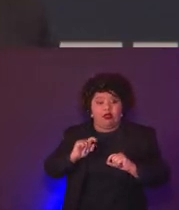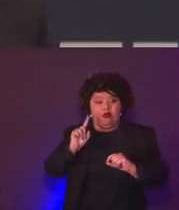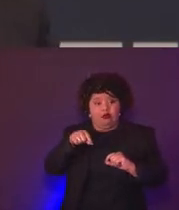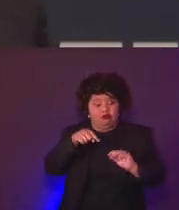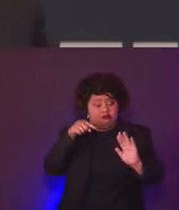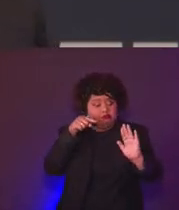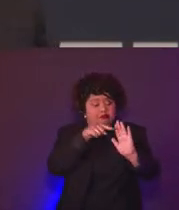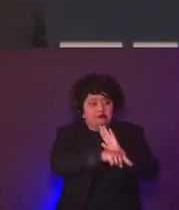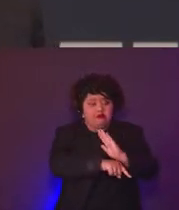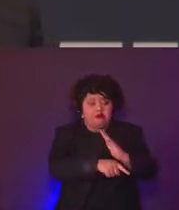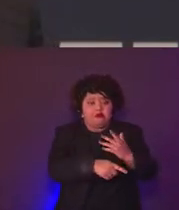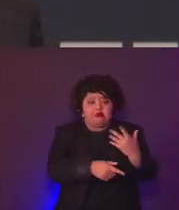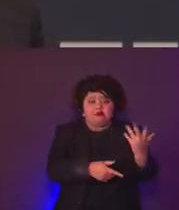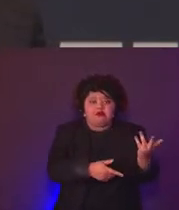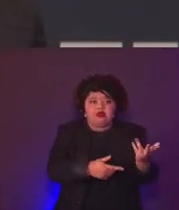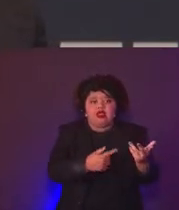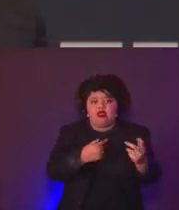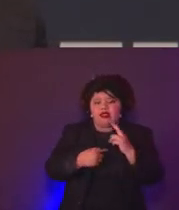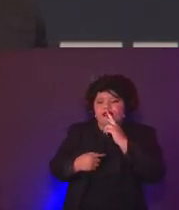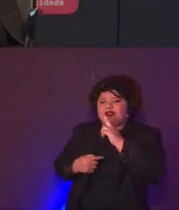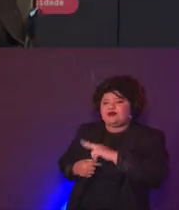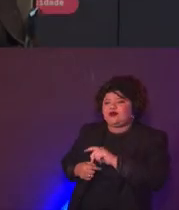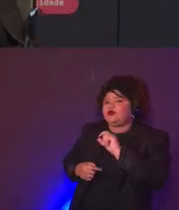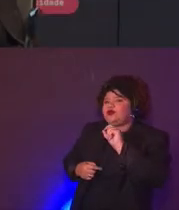what did he answer?